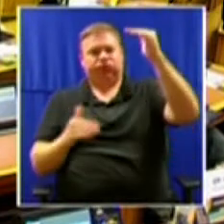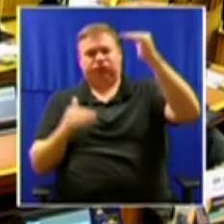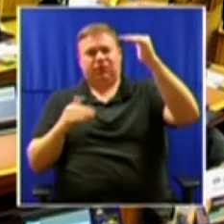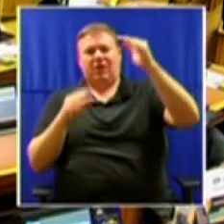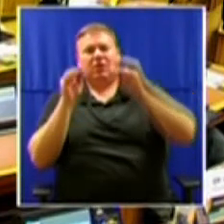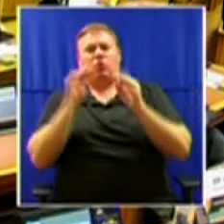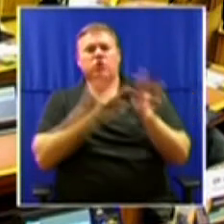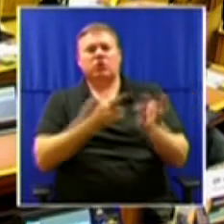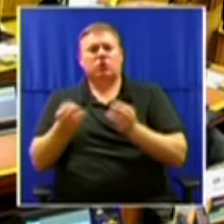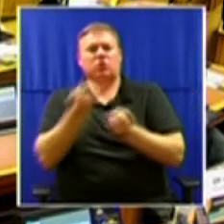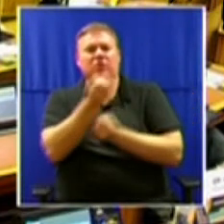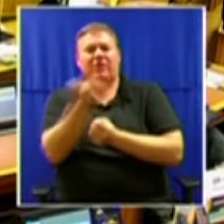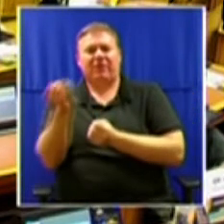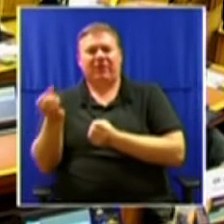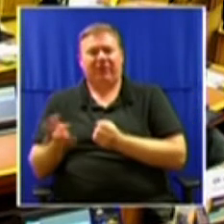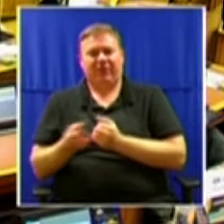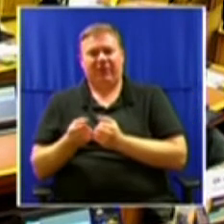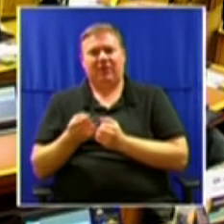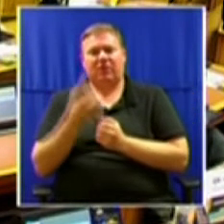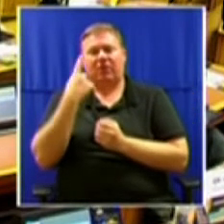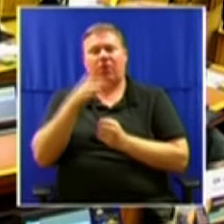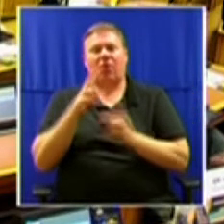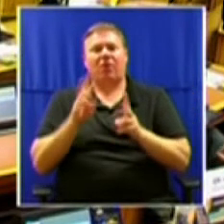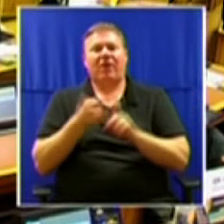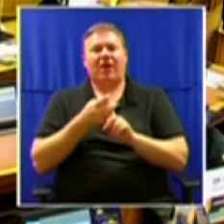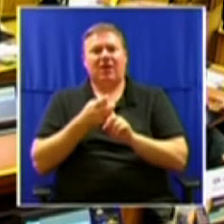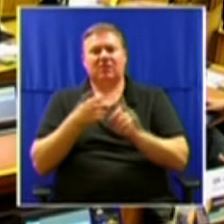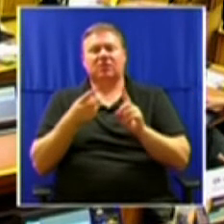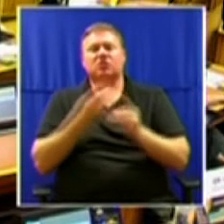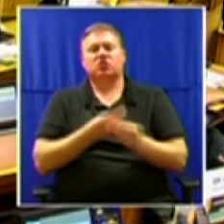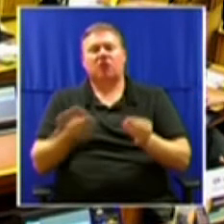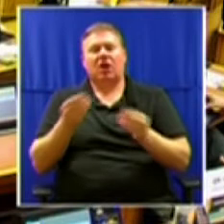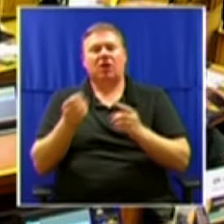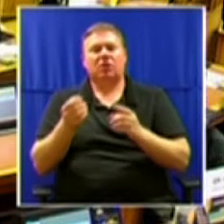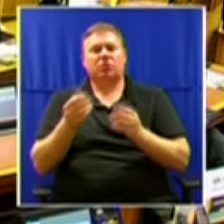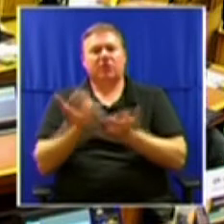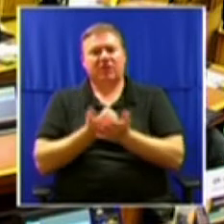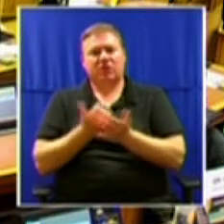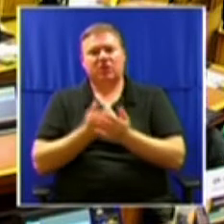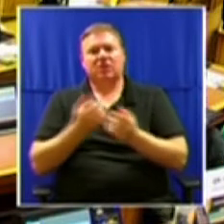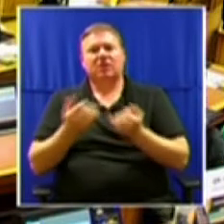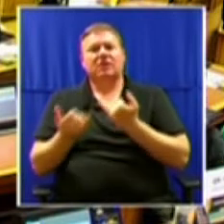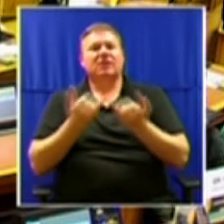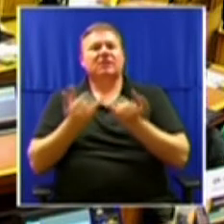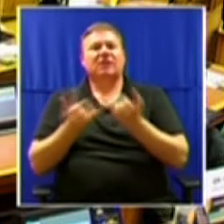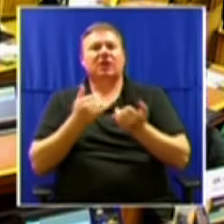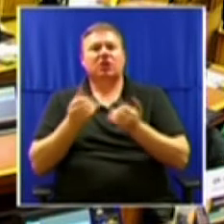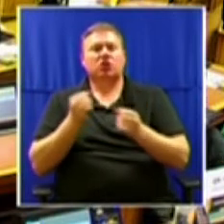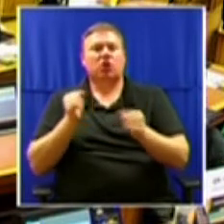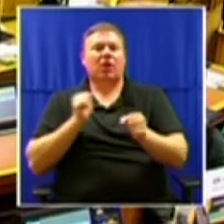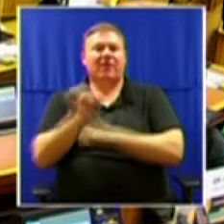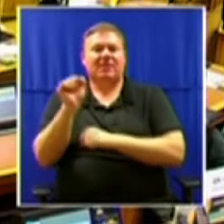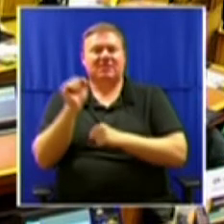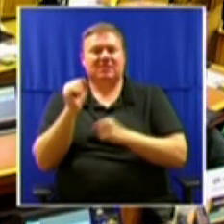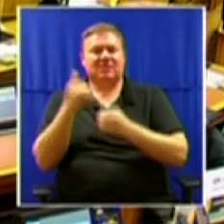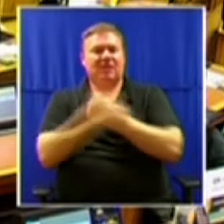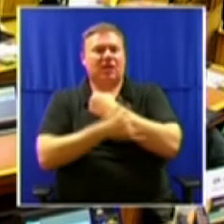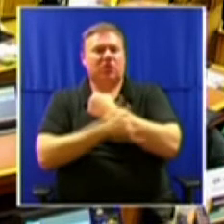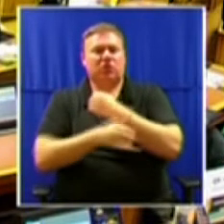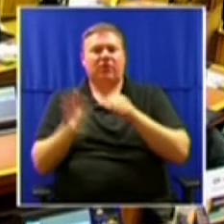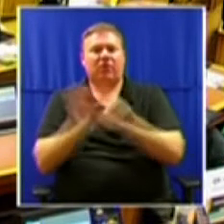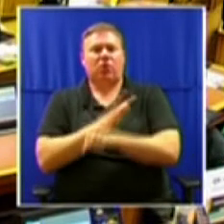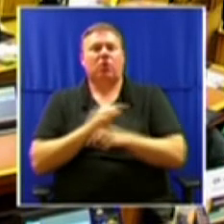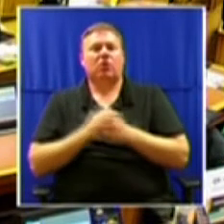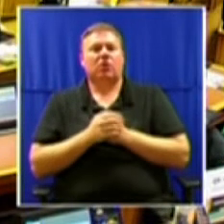of resources within family violence, child protection and sexual offences units across the country.